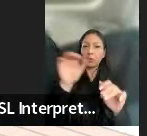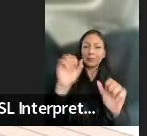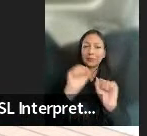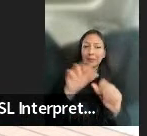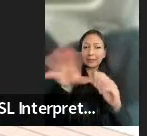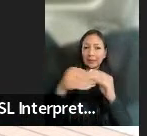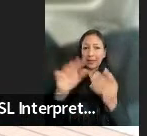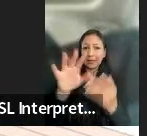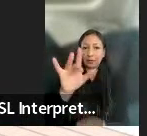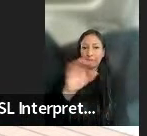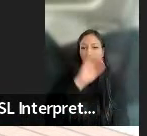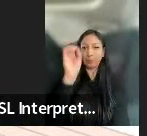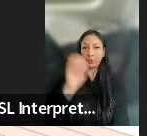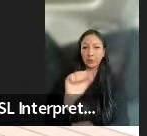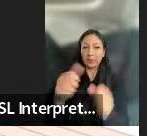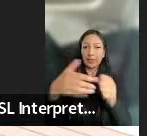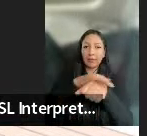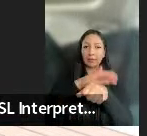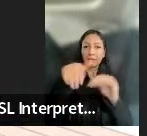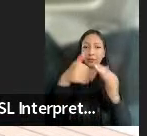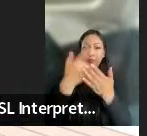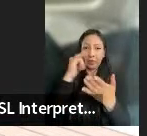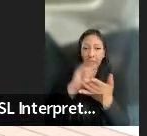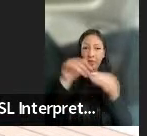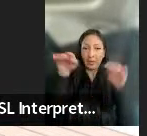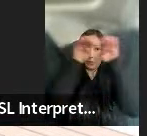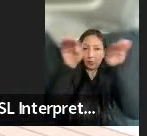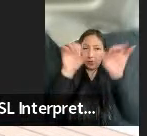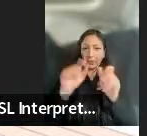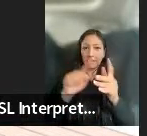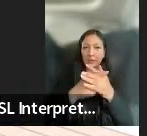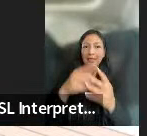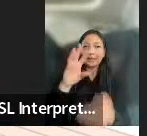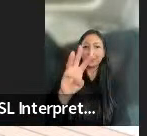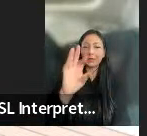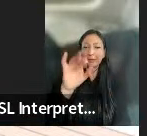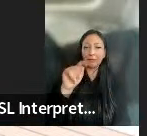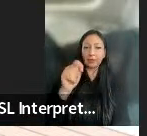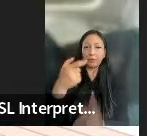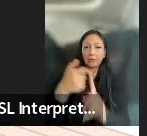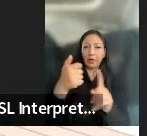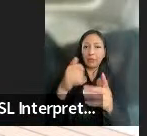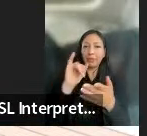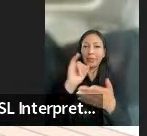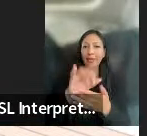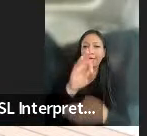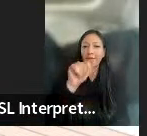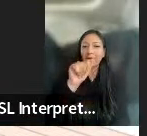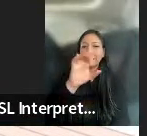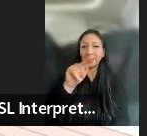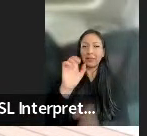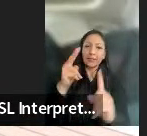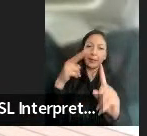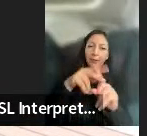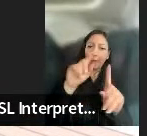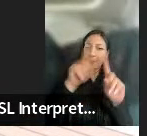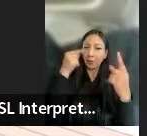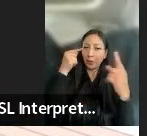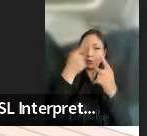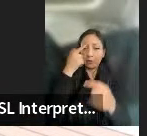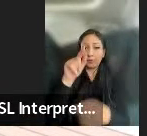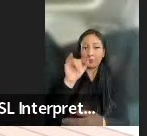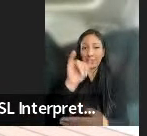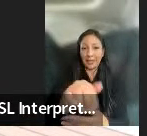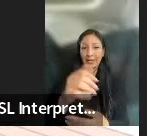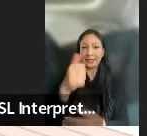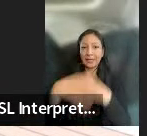25% maximum coverage of the roof kicks in, and a 6-foot setback from the facade also apply. The goal here 10 years ago was